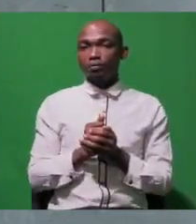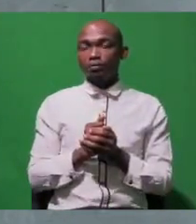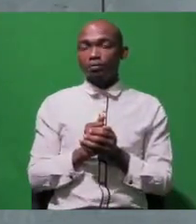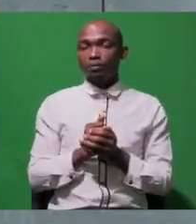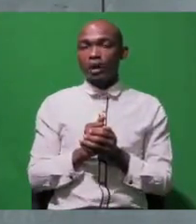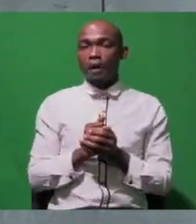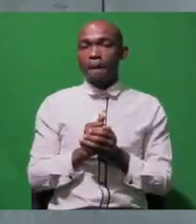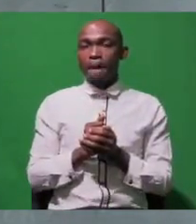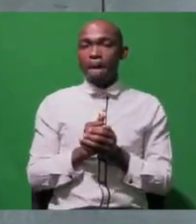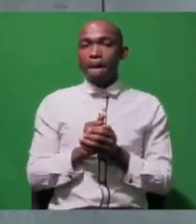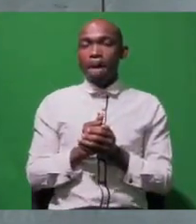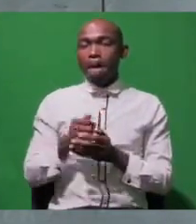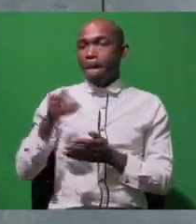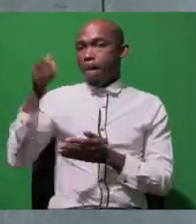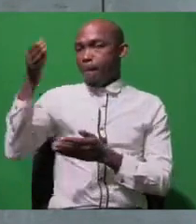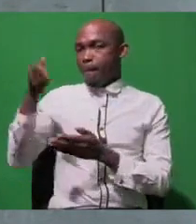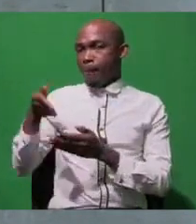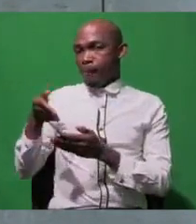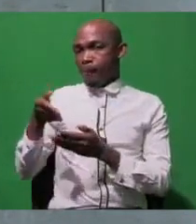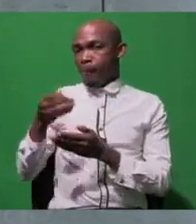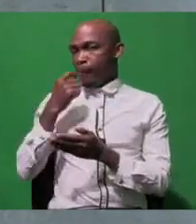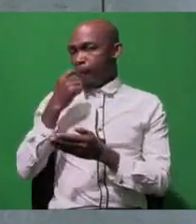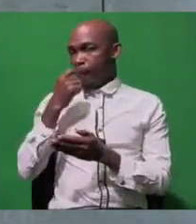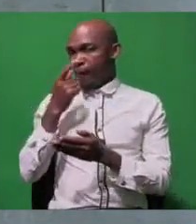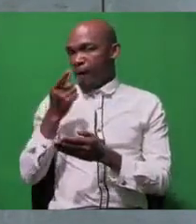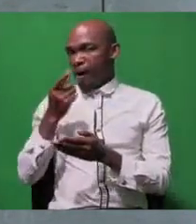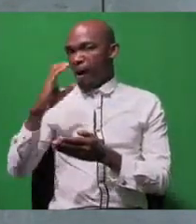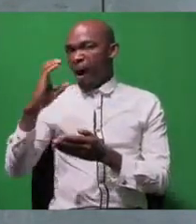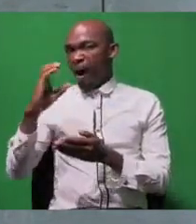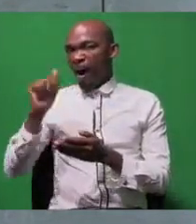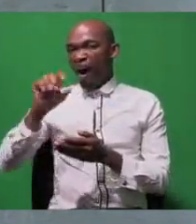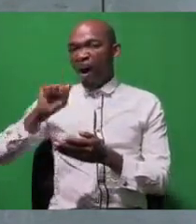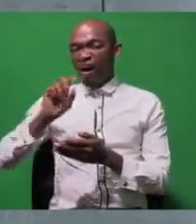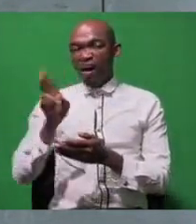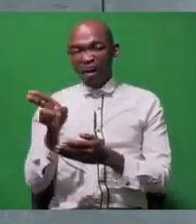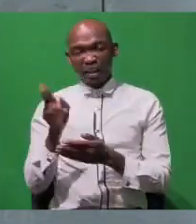Allowed. Here you say that cash.